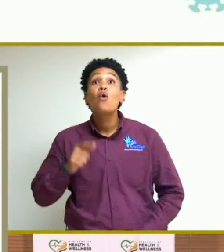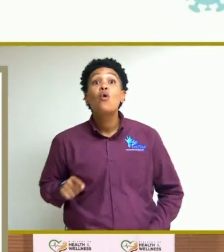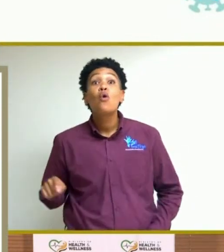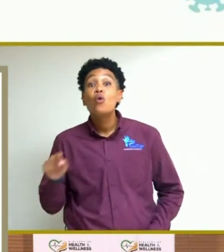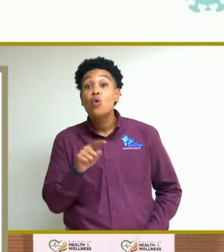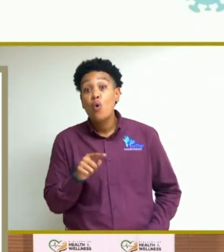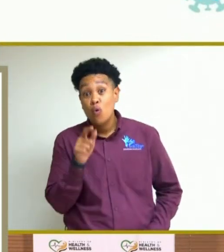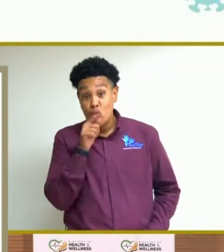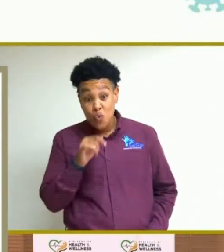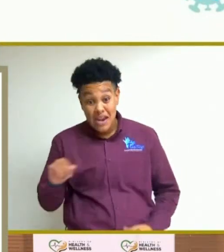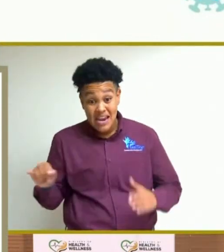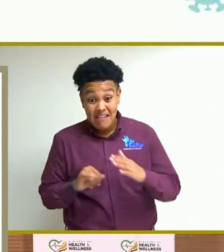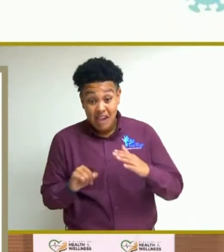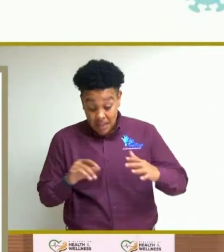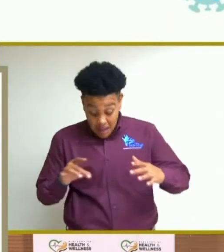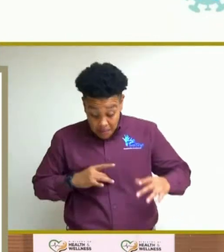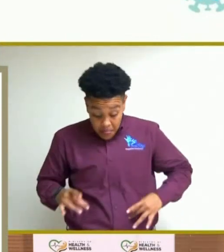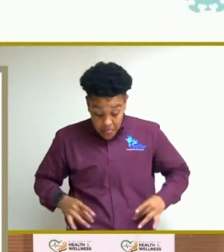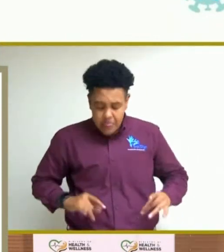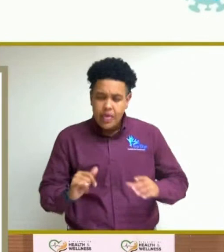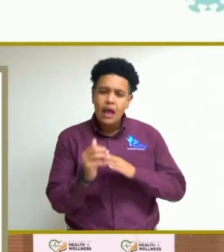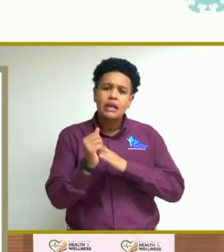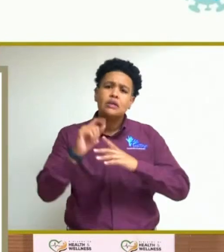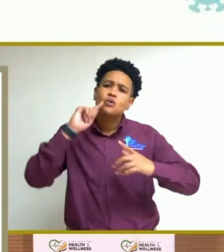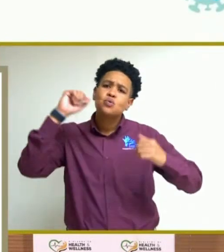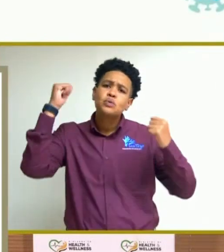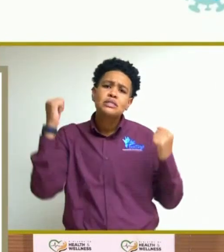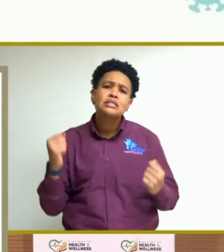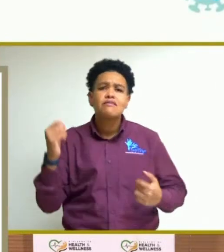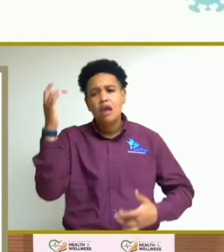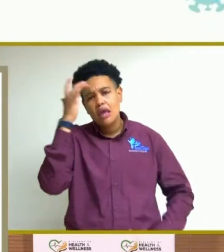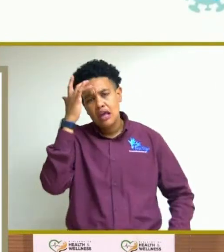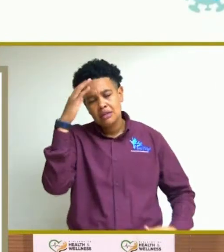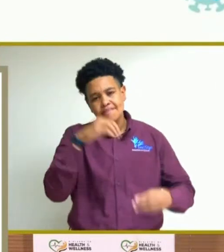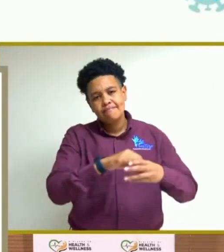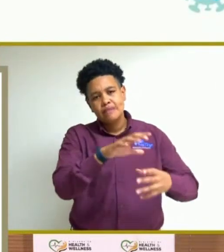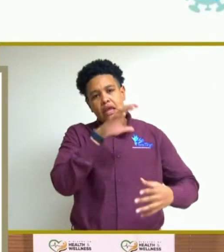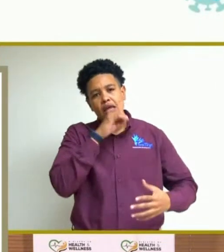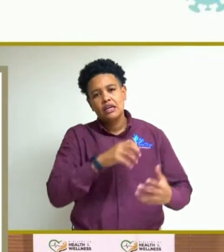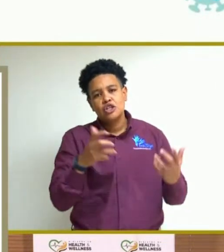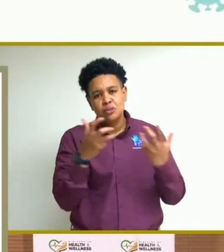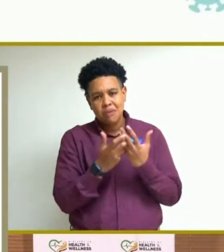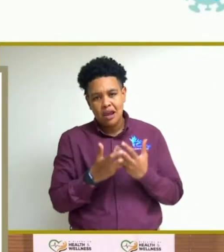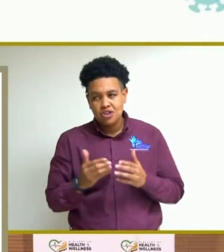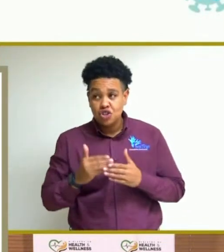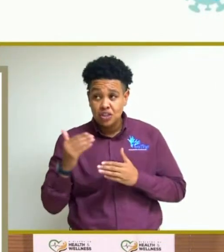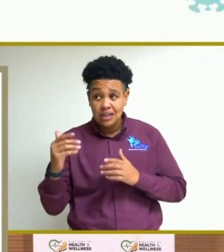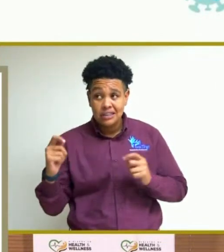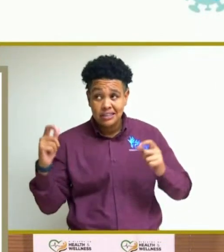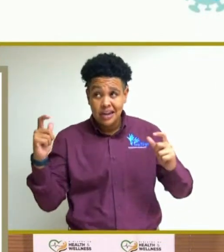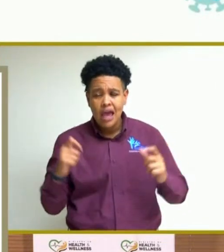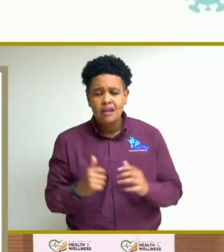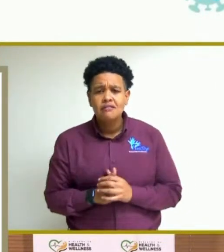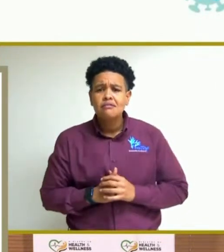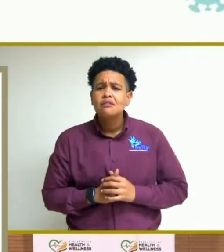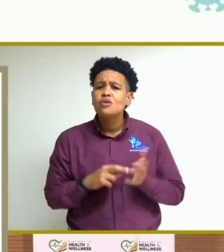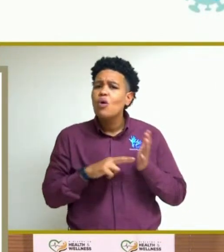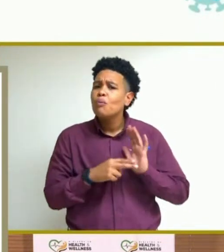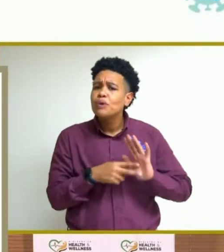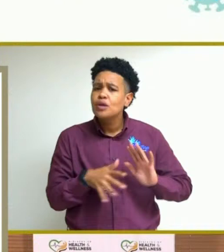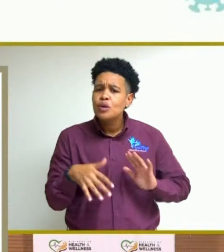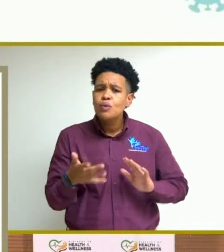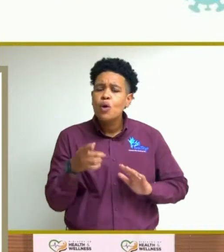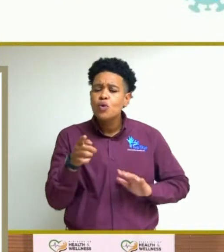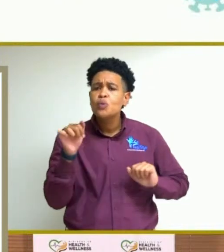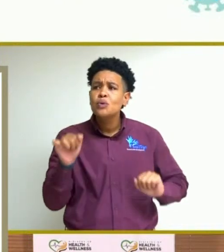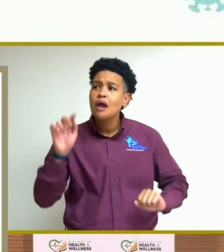are infected that lead to severe illness falls in that age group. Next slide. So therefore, you